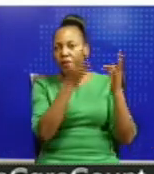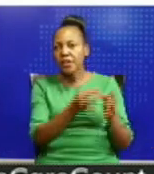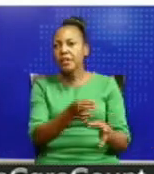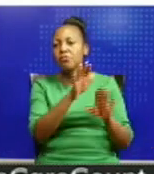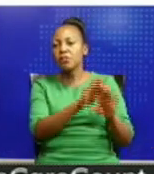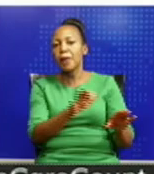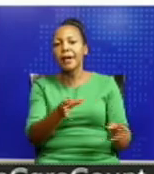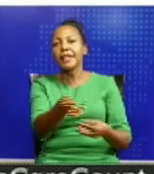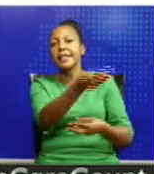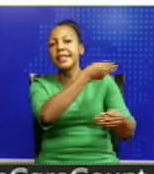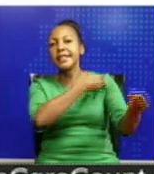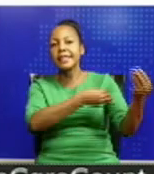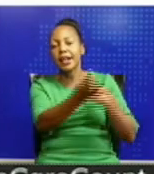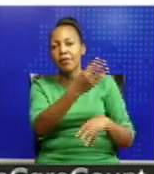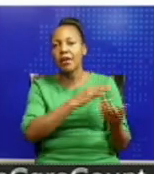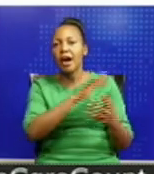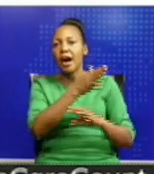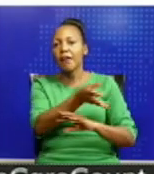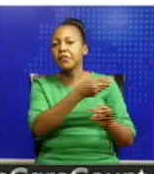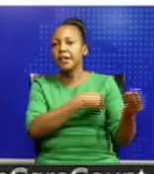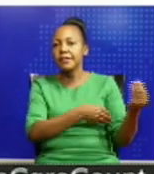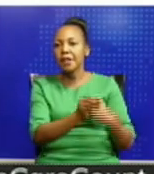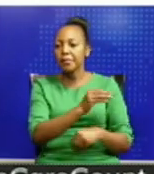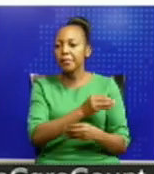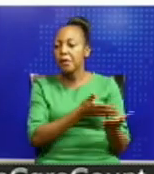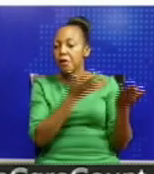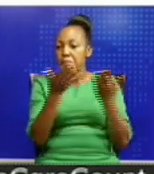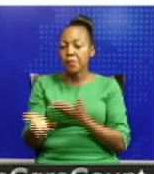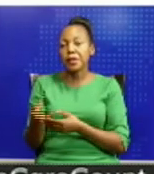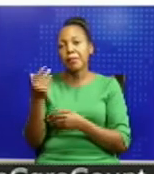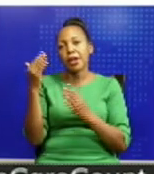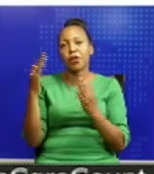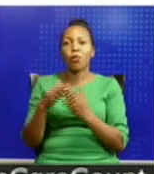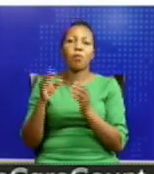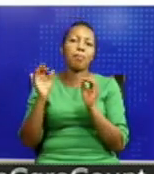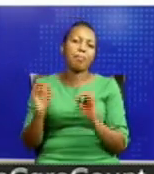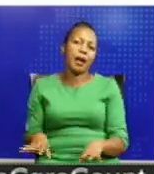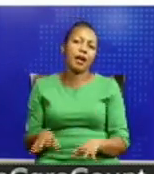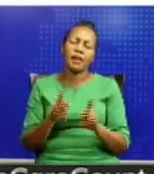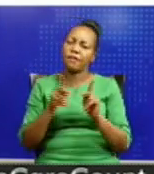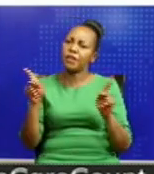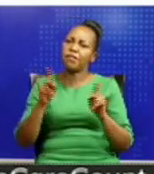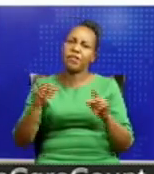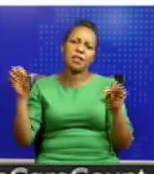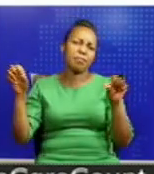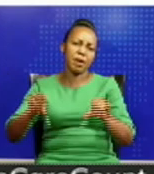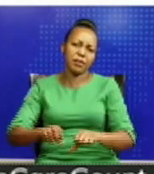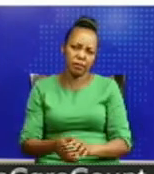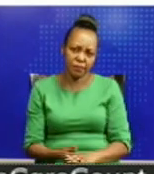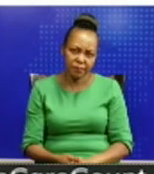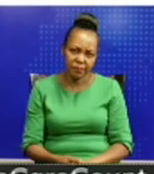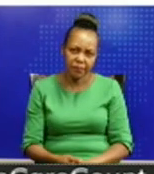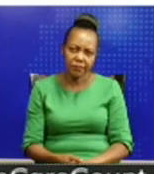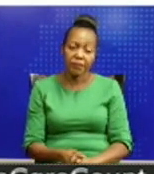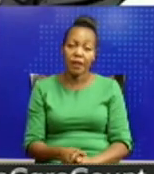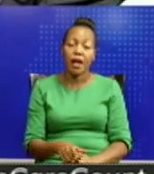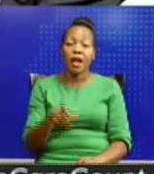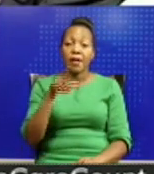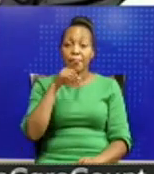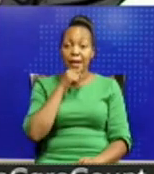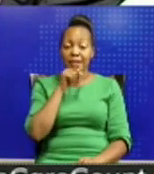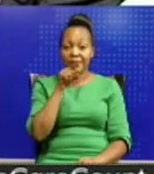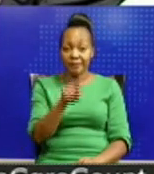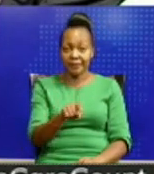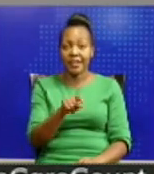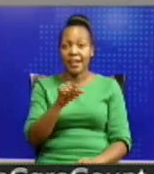after selling, the money is not even brought at home. Indeed. It does not reach. Well, Sonsenye is a gender and protection